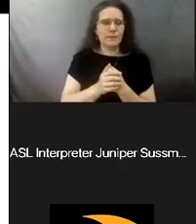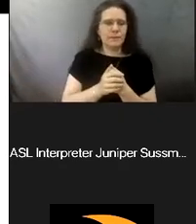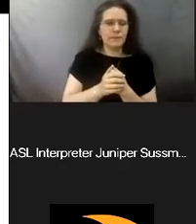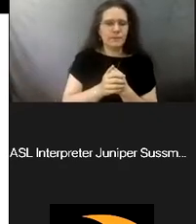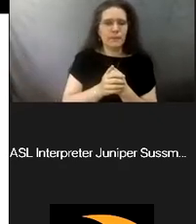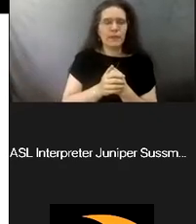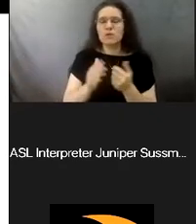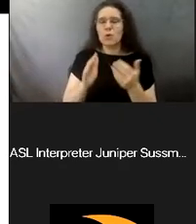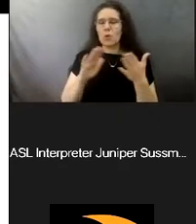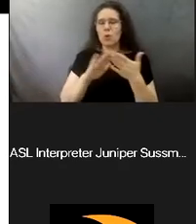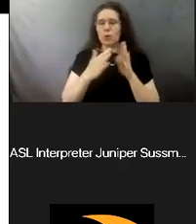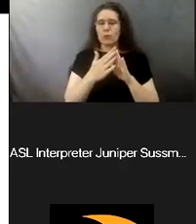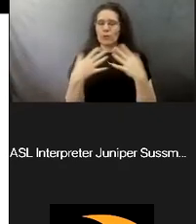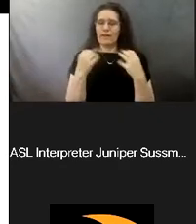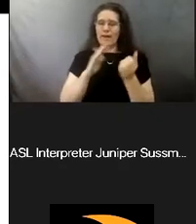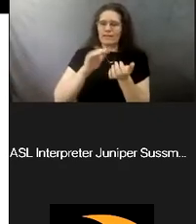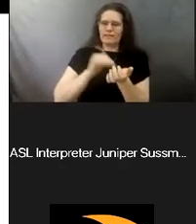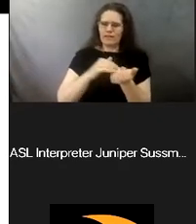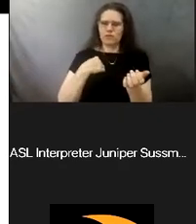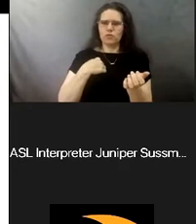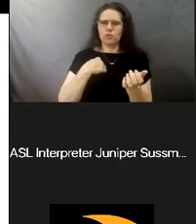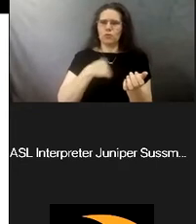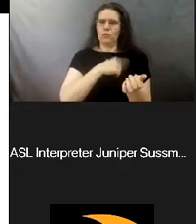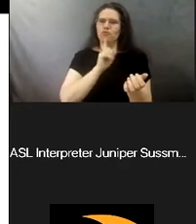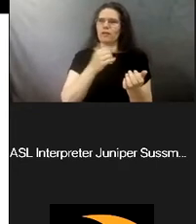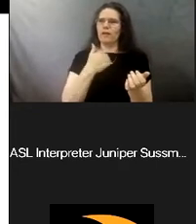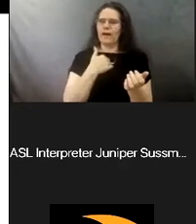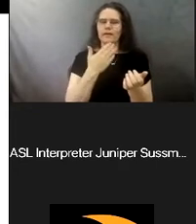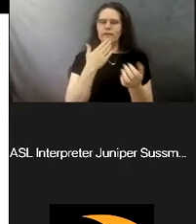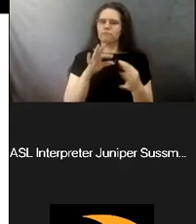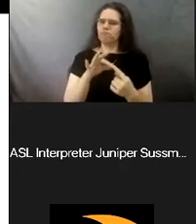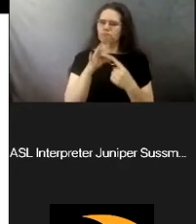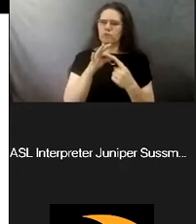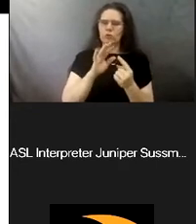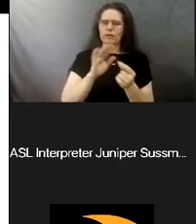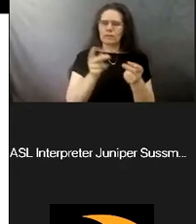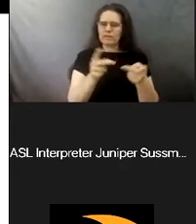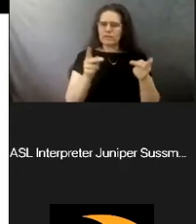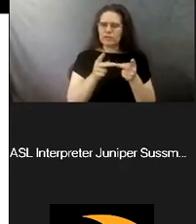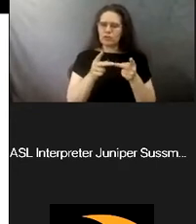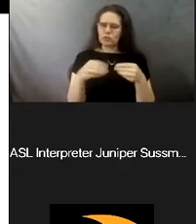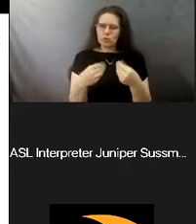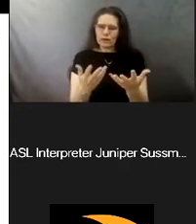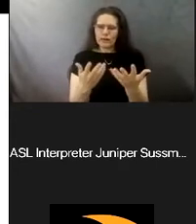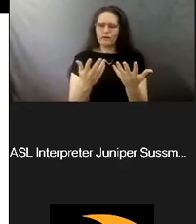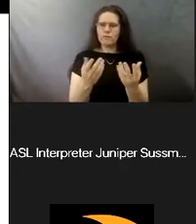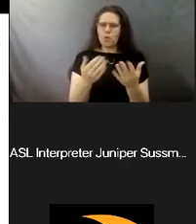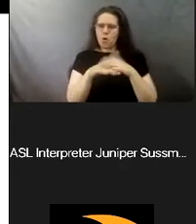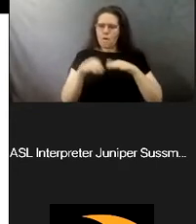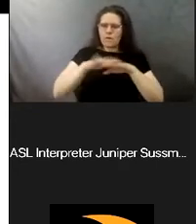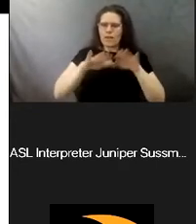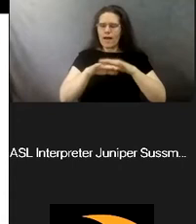health centers, we are so uniquely positioned to be able to provide integrated care services for primary care and behavioral health at